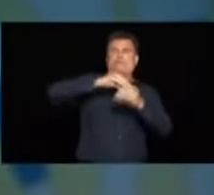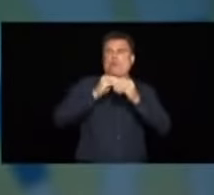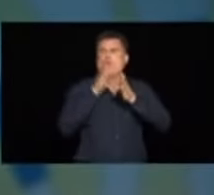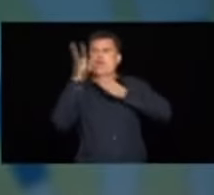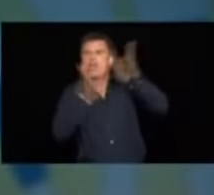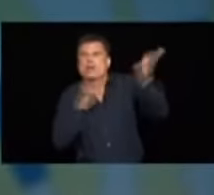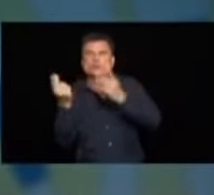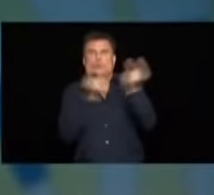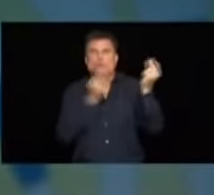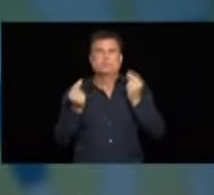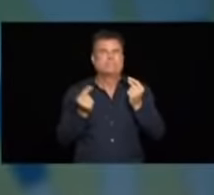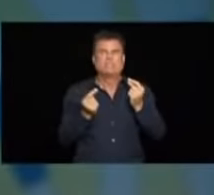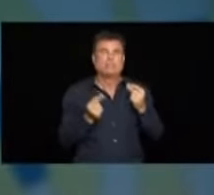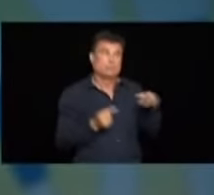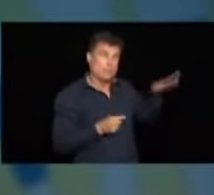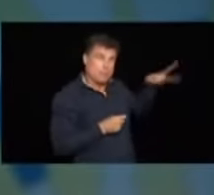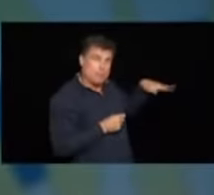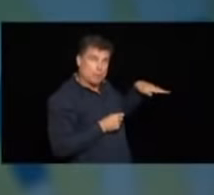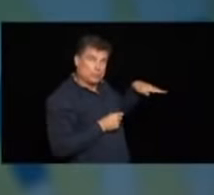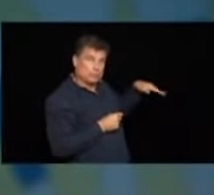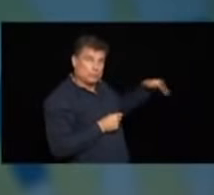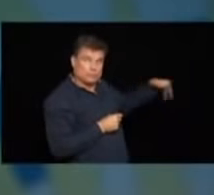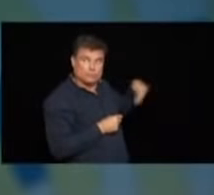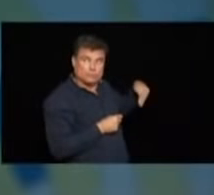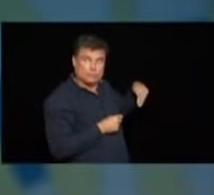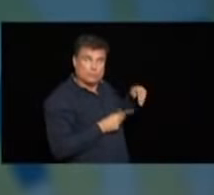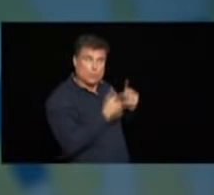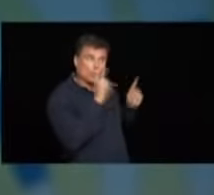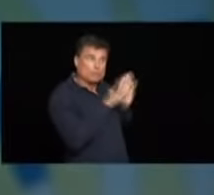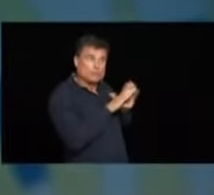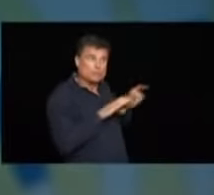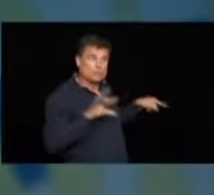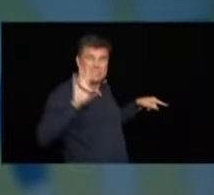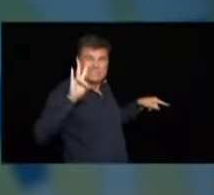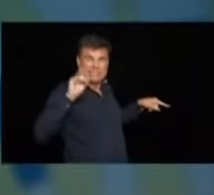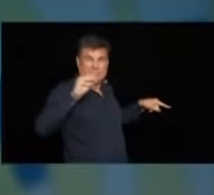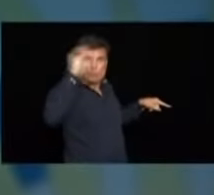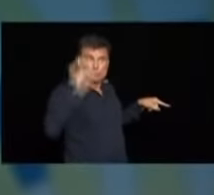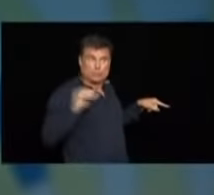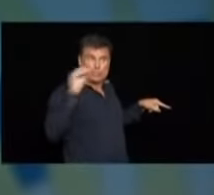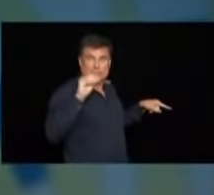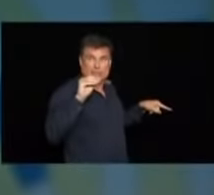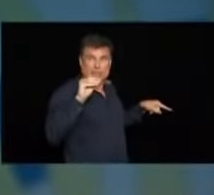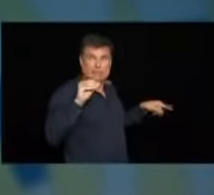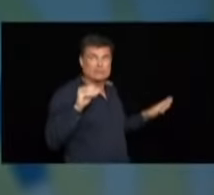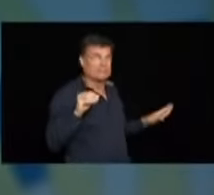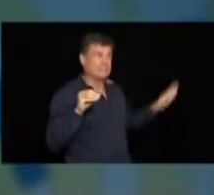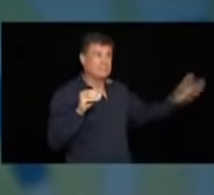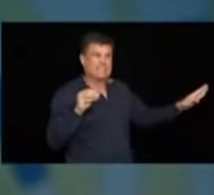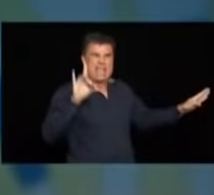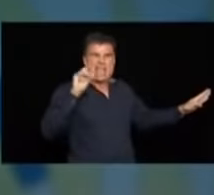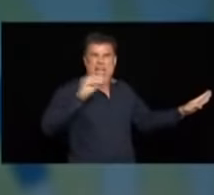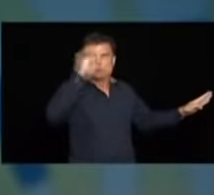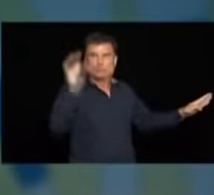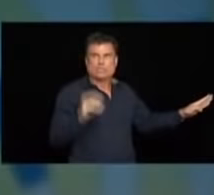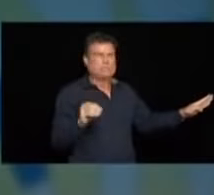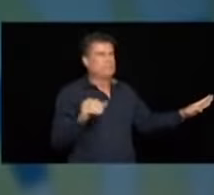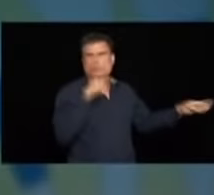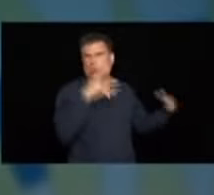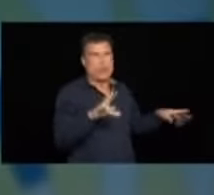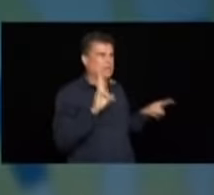to take the actions to ensure that we can move forward into the fall and keep our curve low.